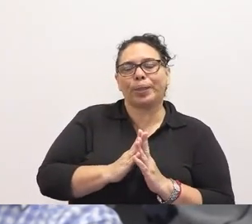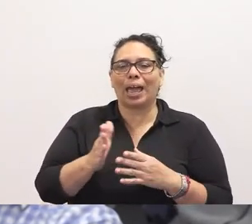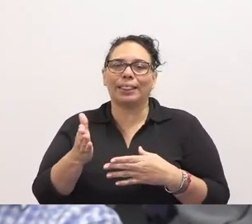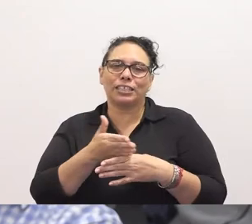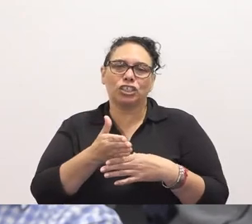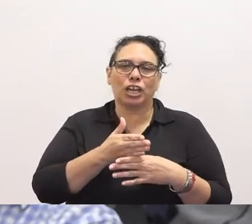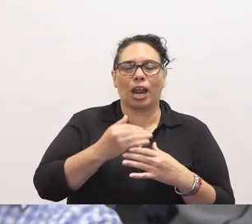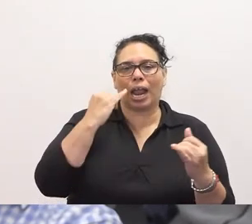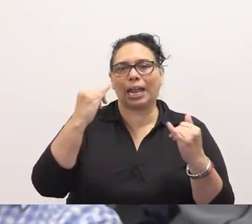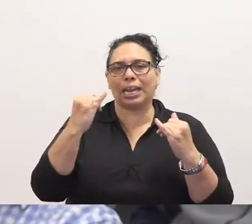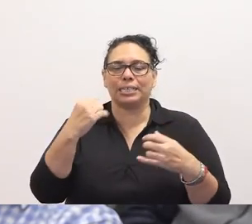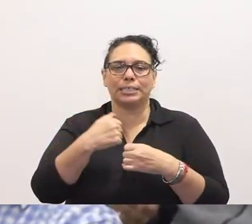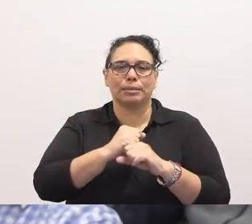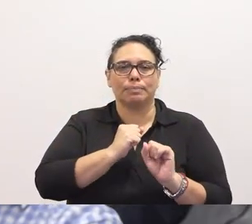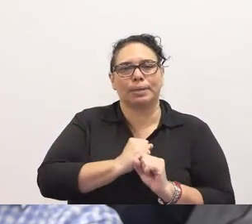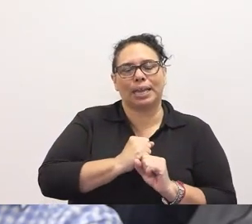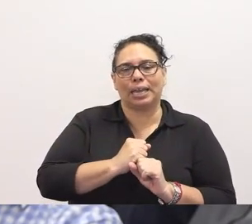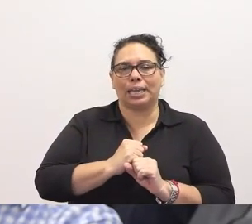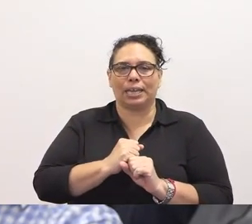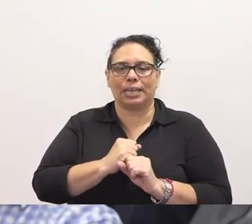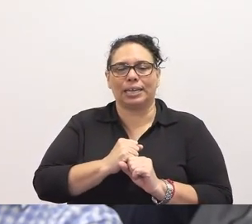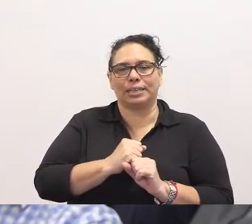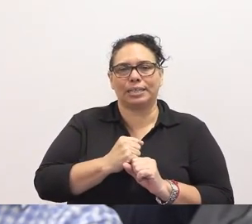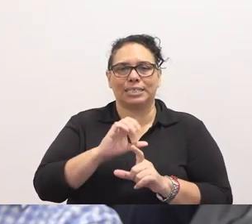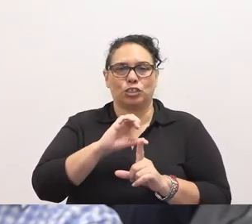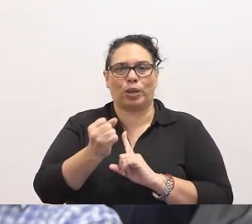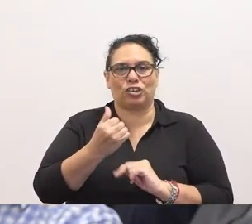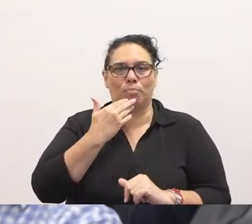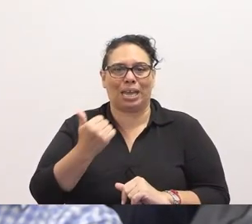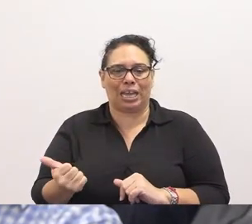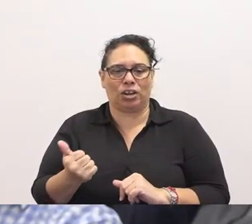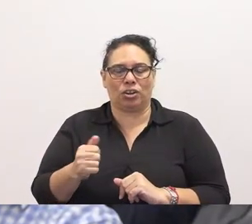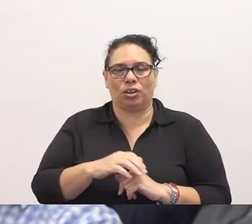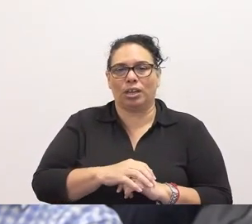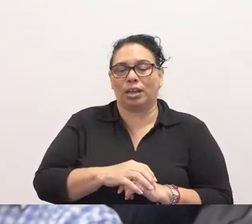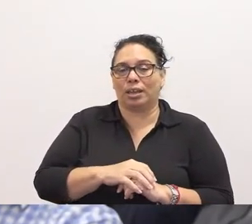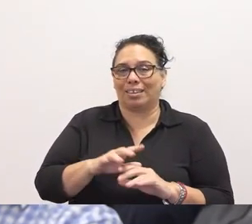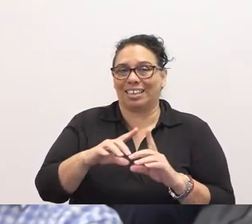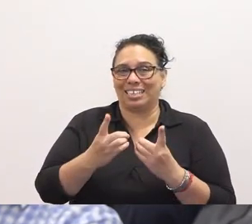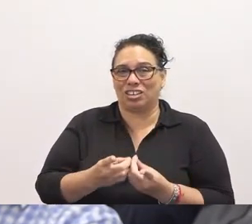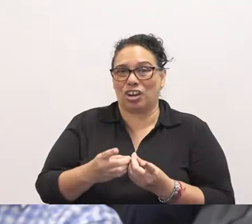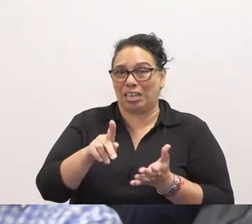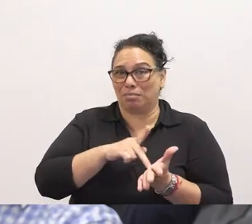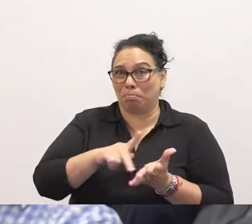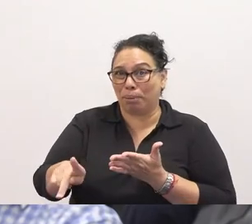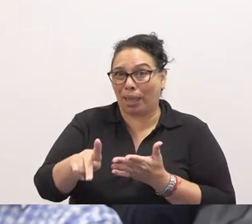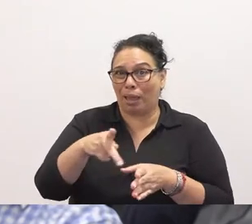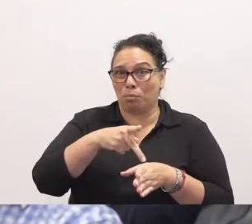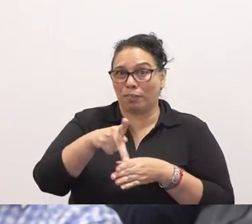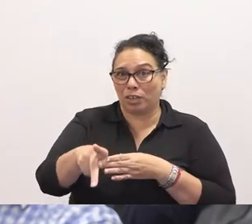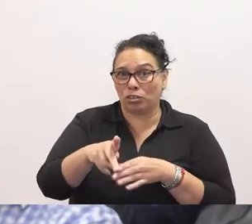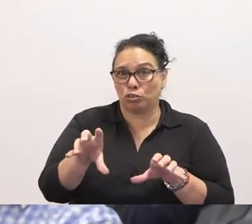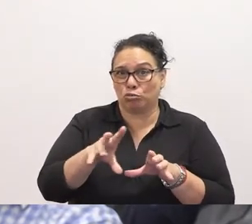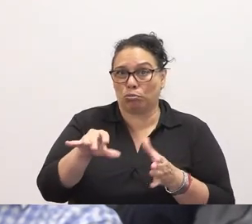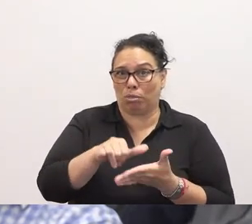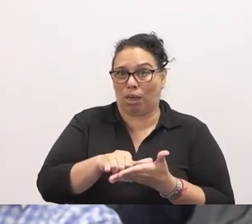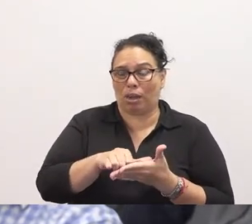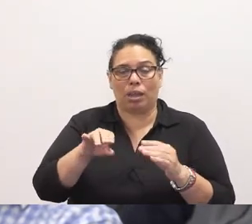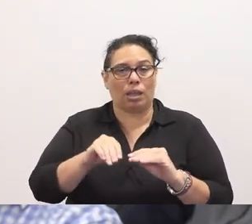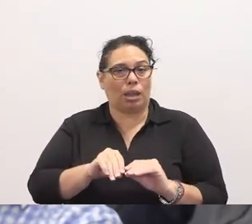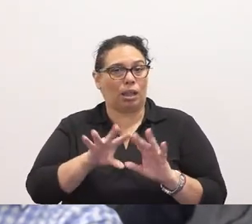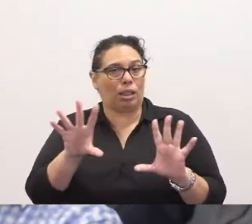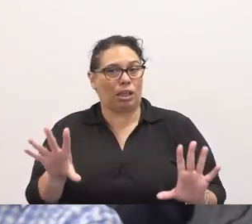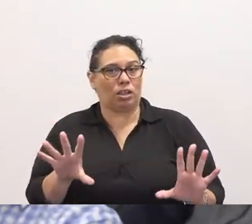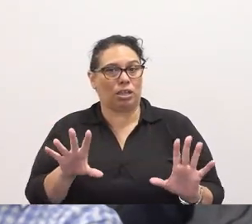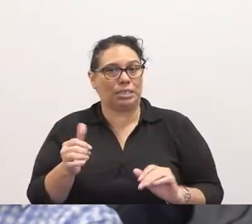make the facility situation better. The district has paid professionals to do this. Clearly, several of